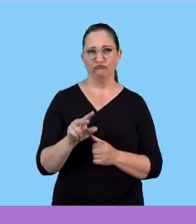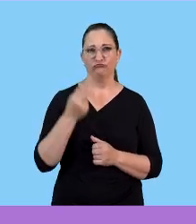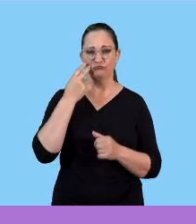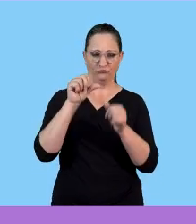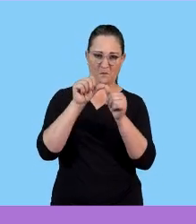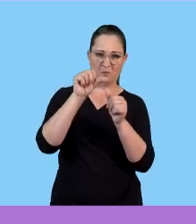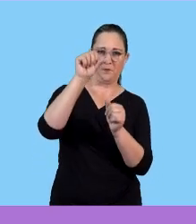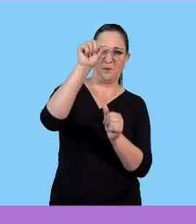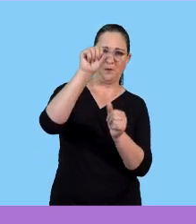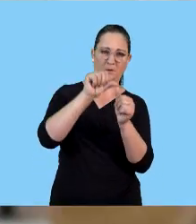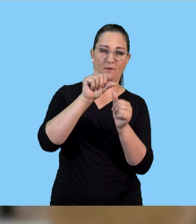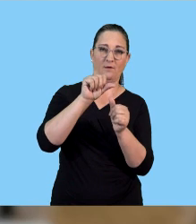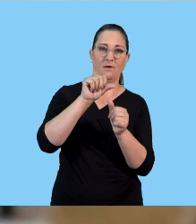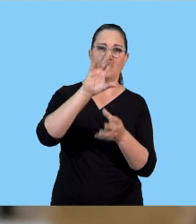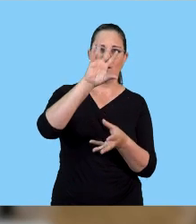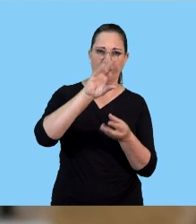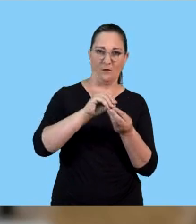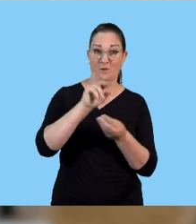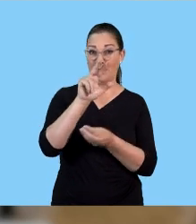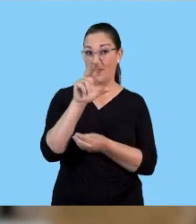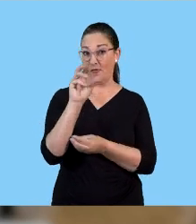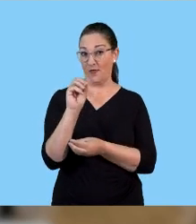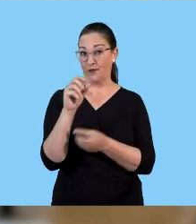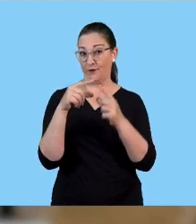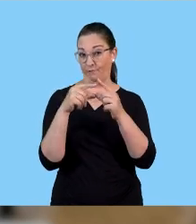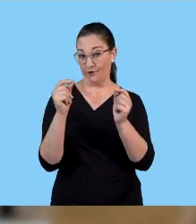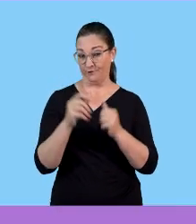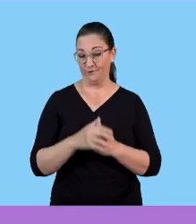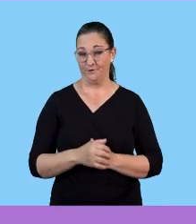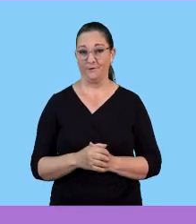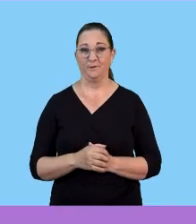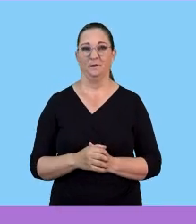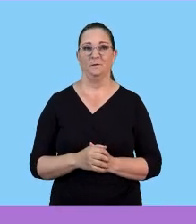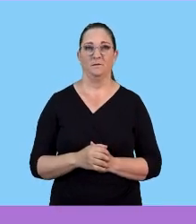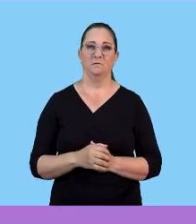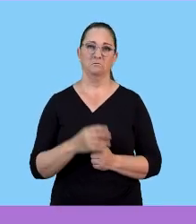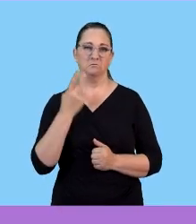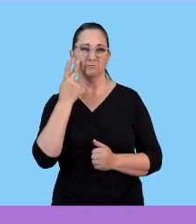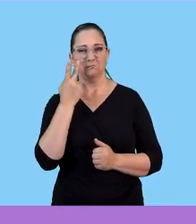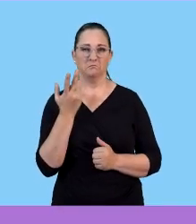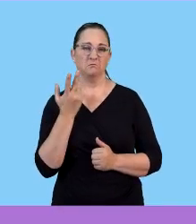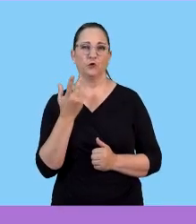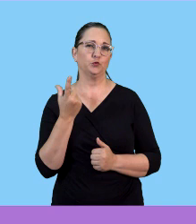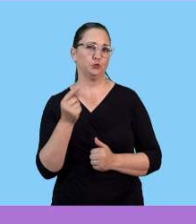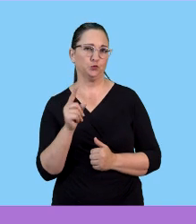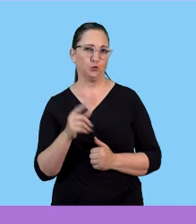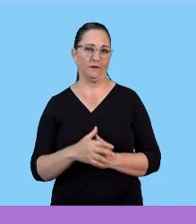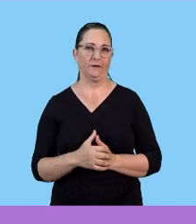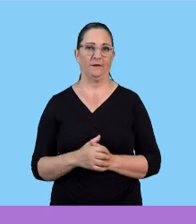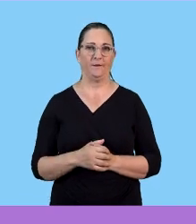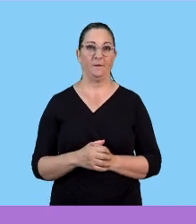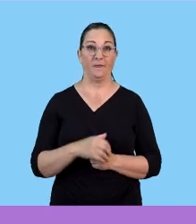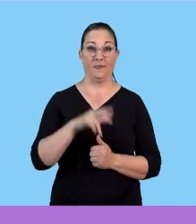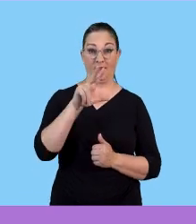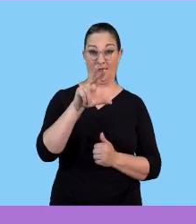and so on and so forth, until all 80 is covered up. So what have I got to do? I've